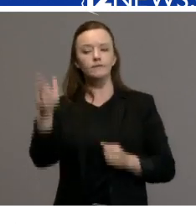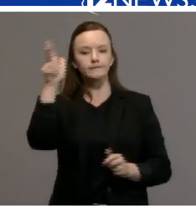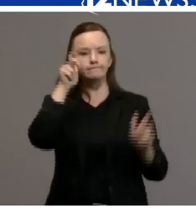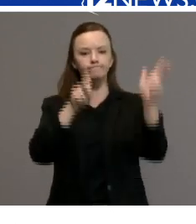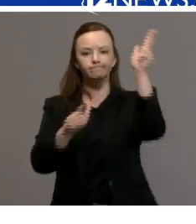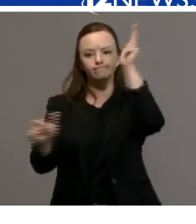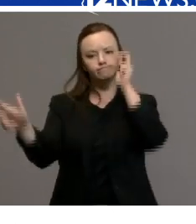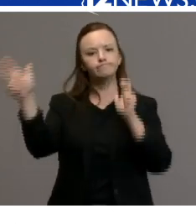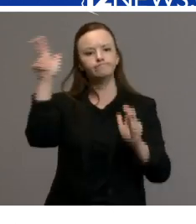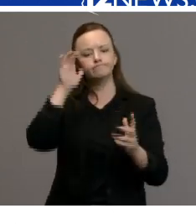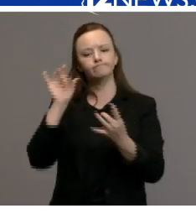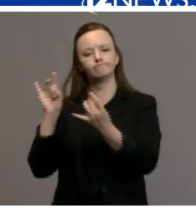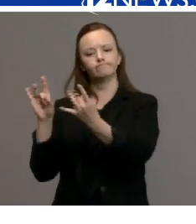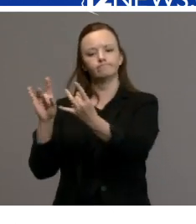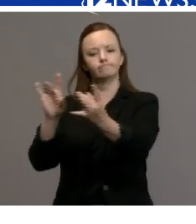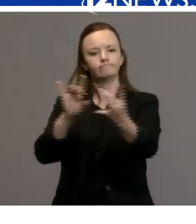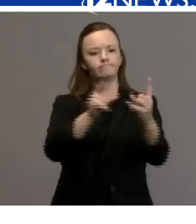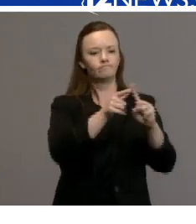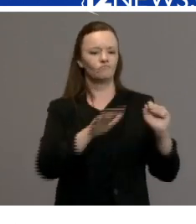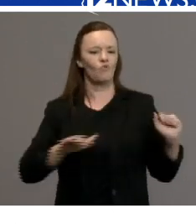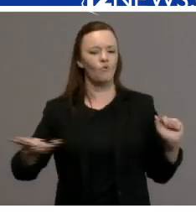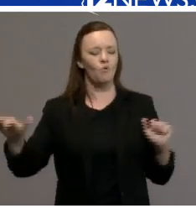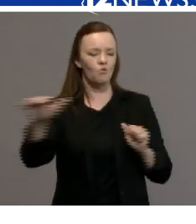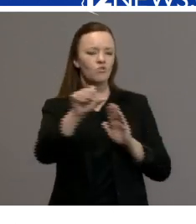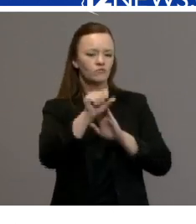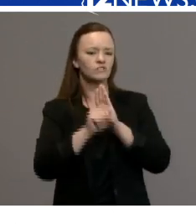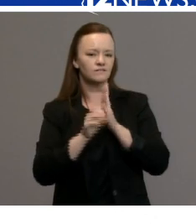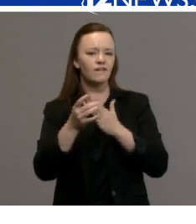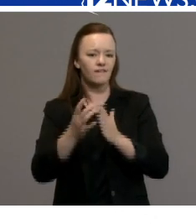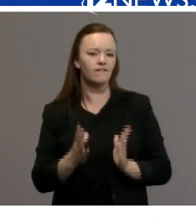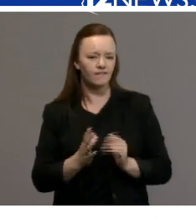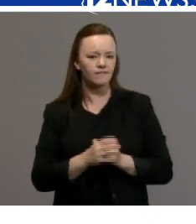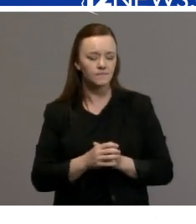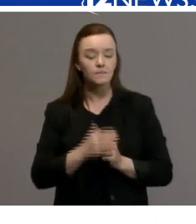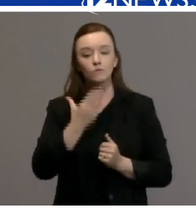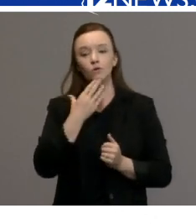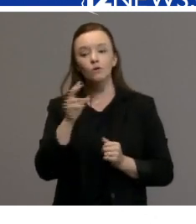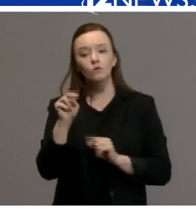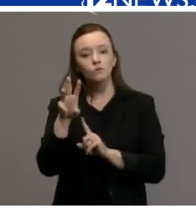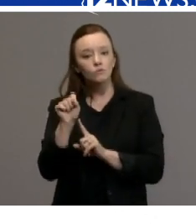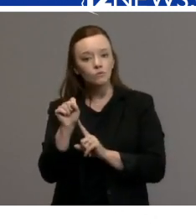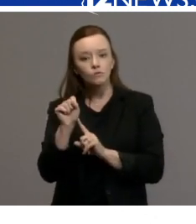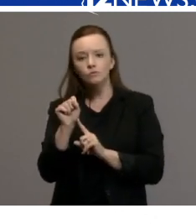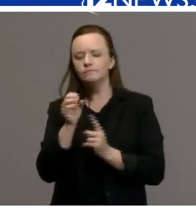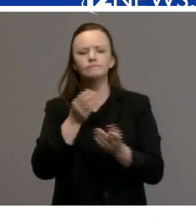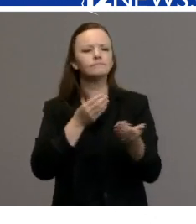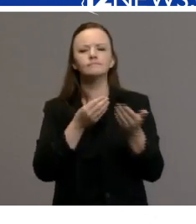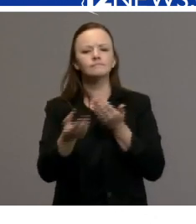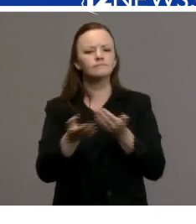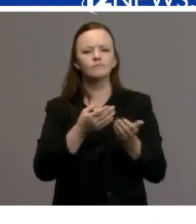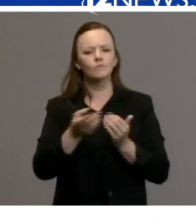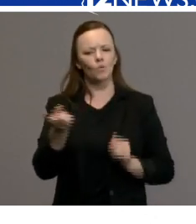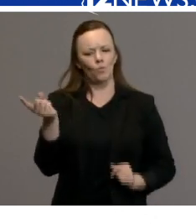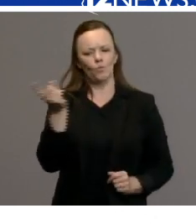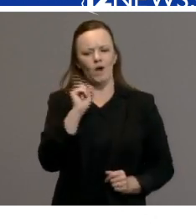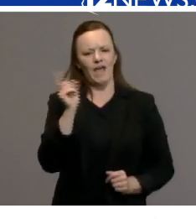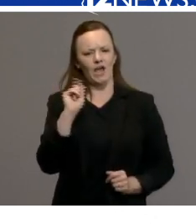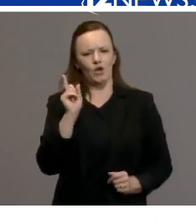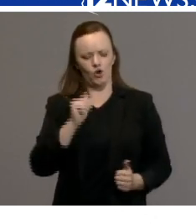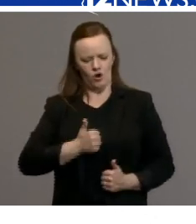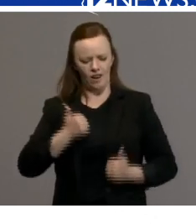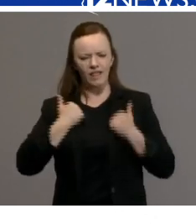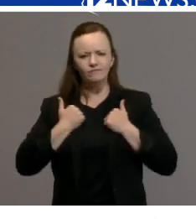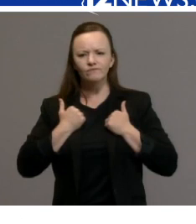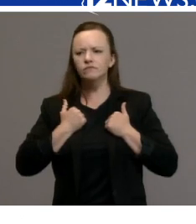the state. I would say the good news was no matter where somebody was or what their role was in the system, they